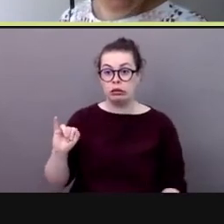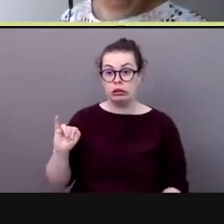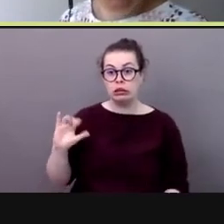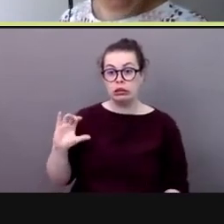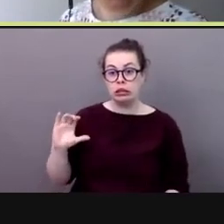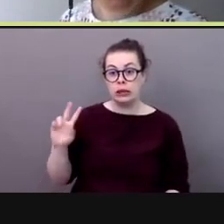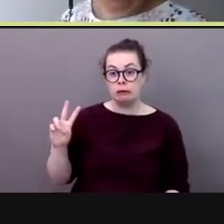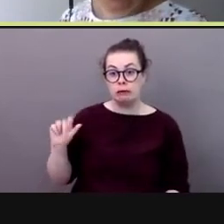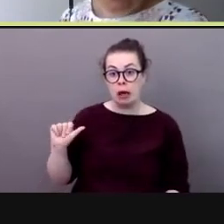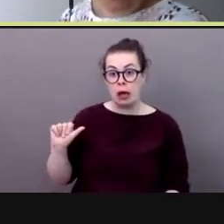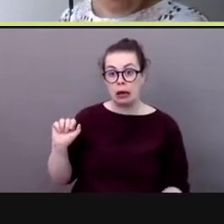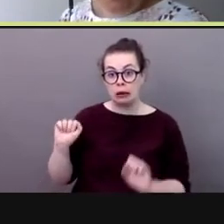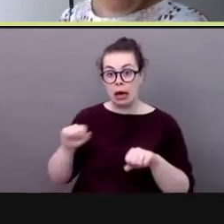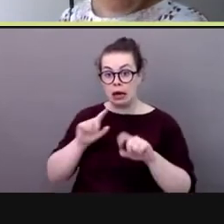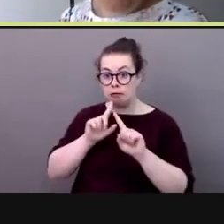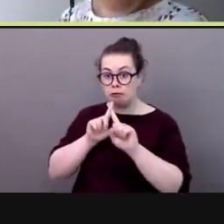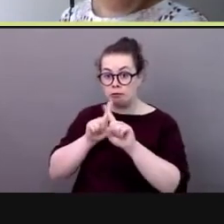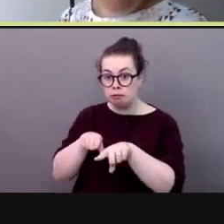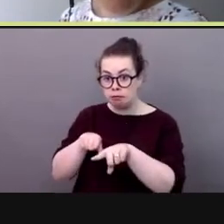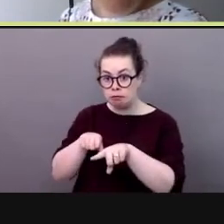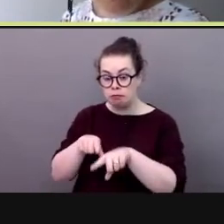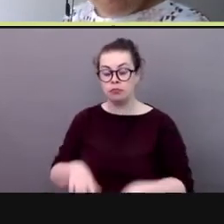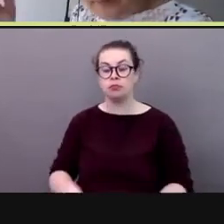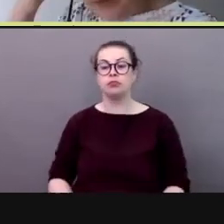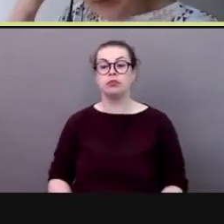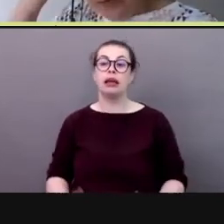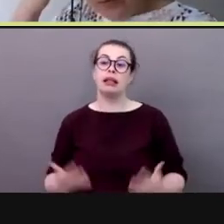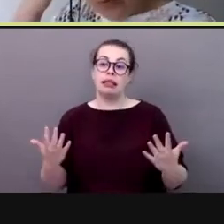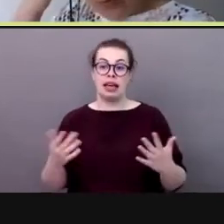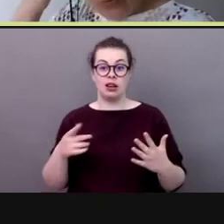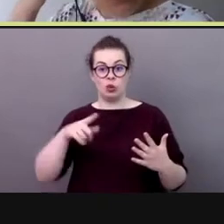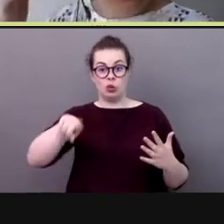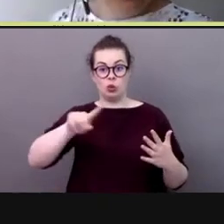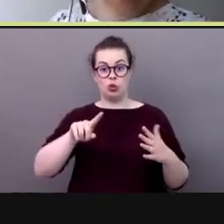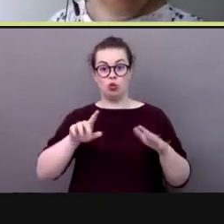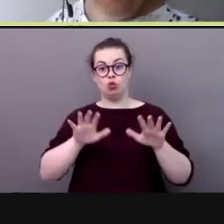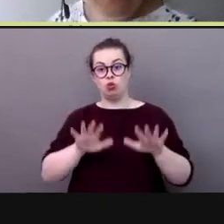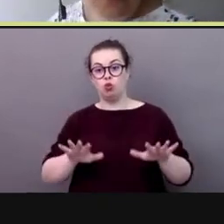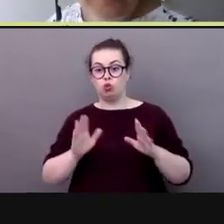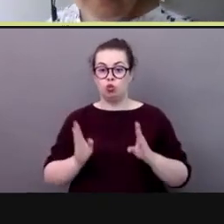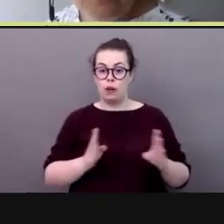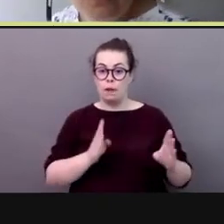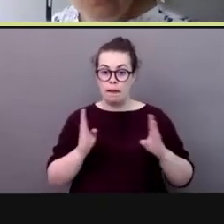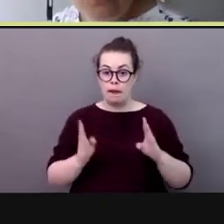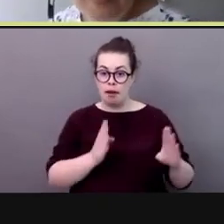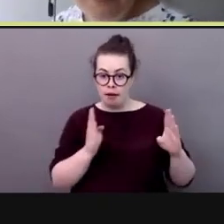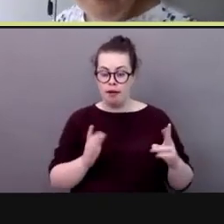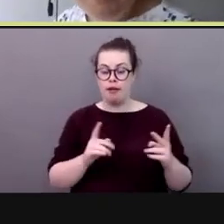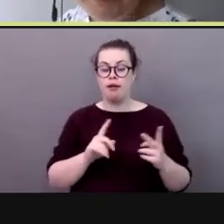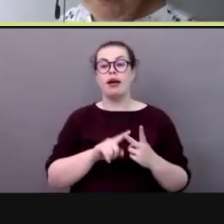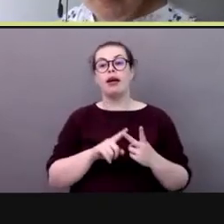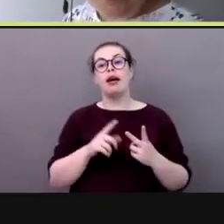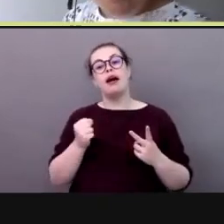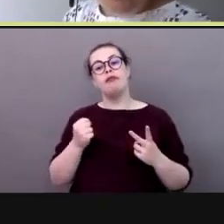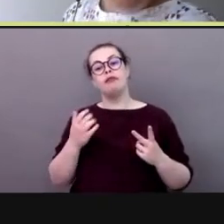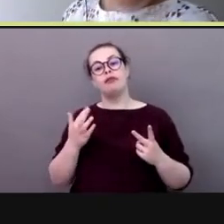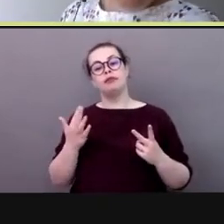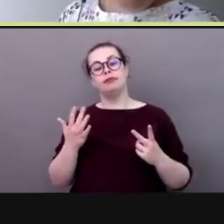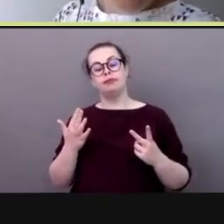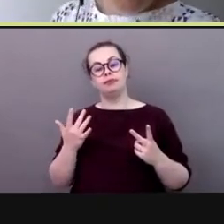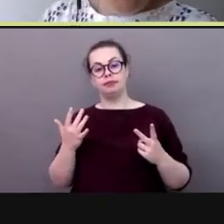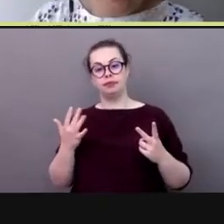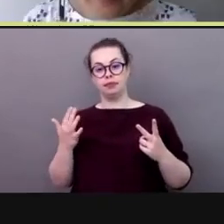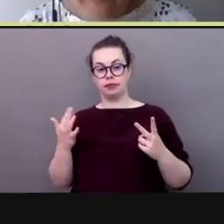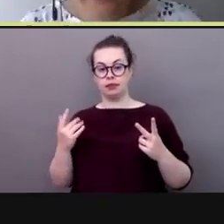could respond. And then in the meanwhile, while you're preparing to take the floor, there is also